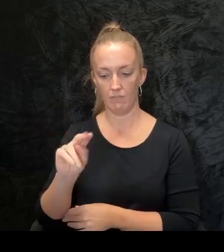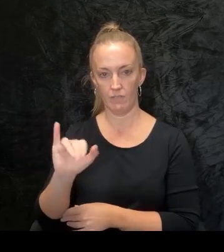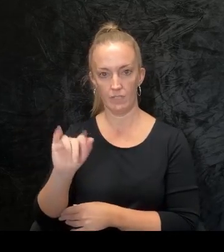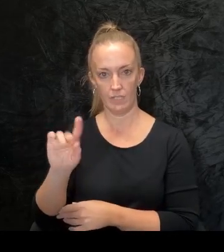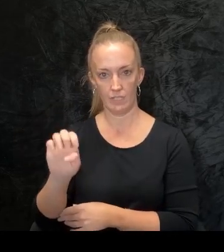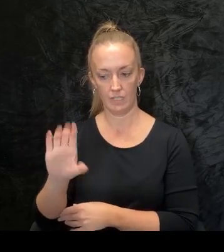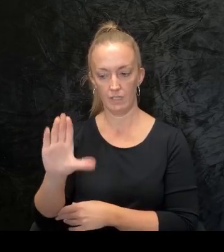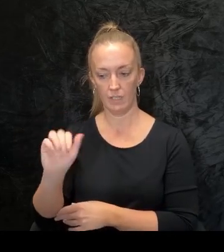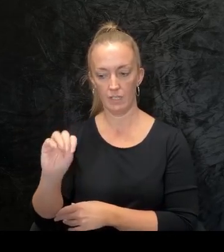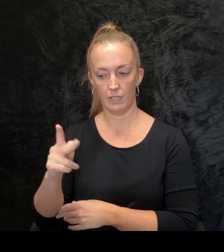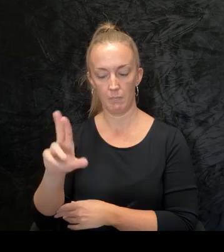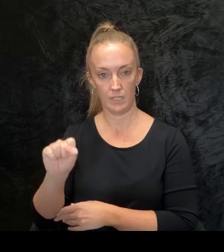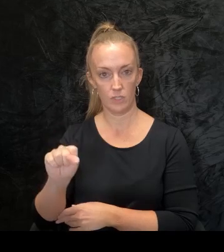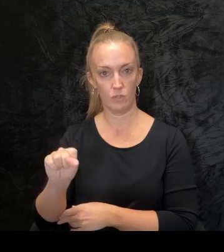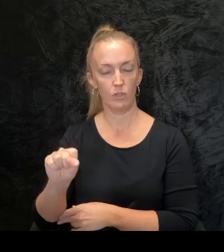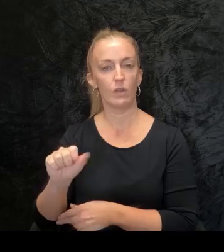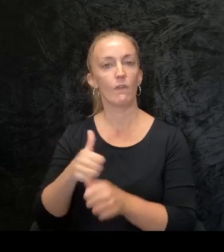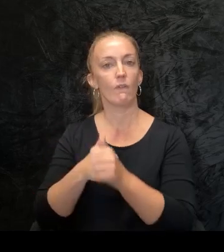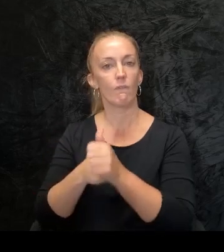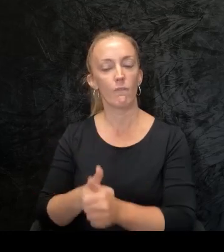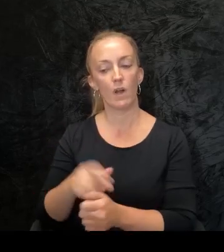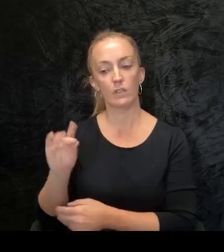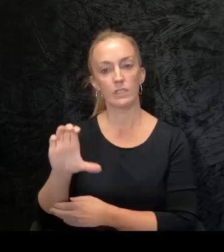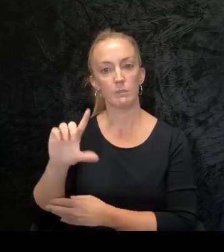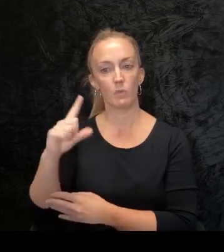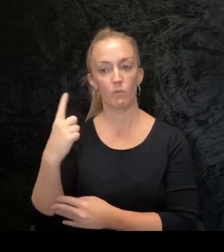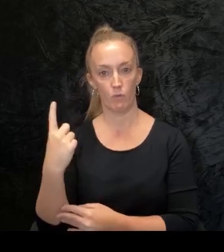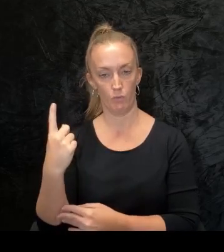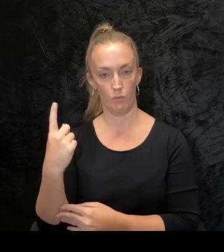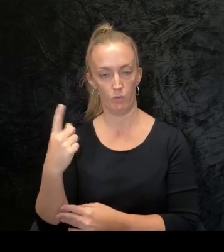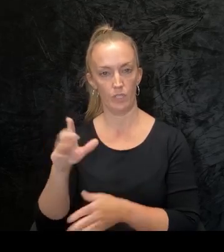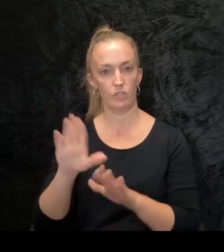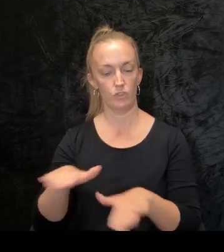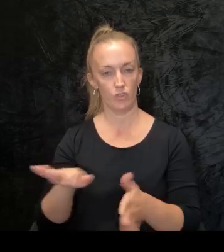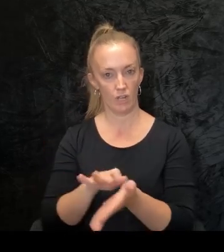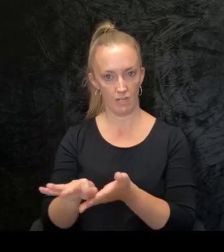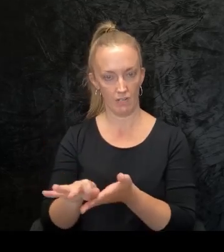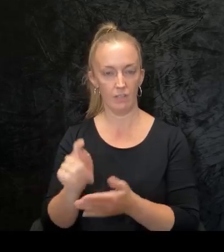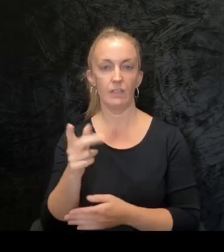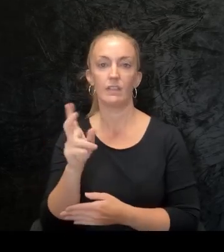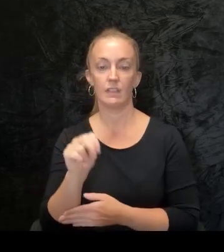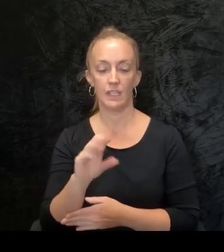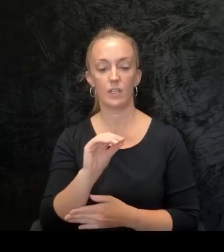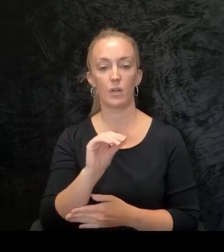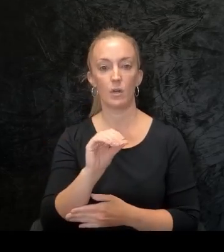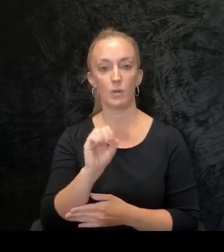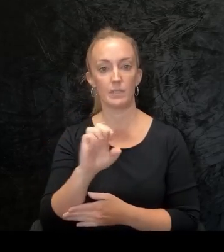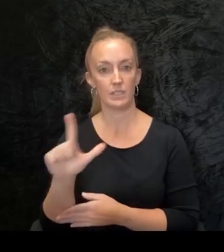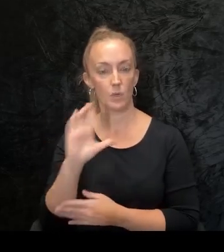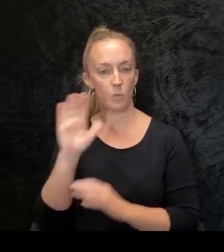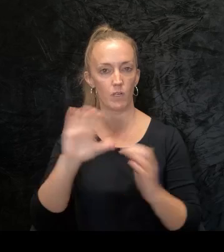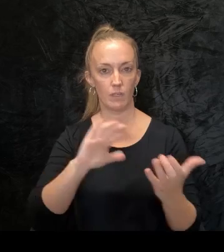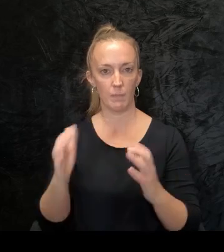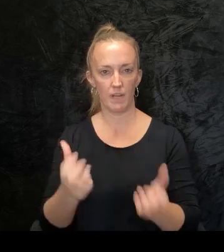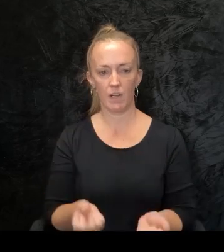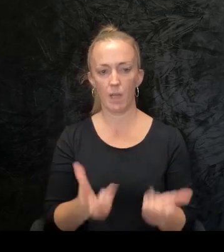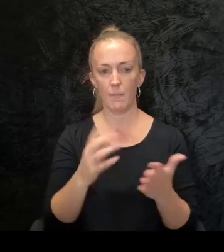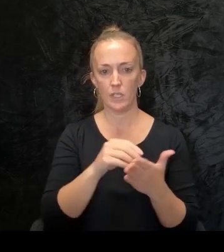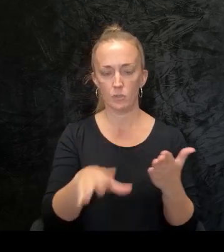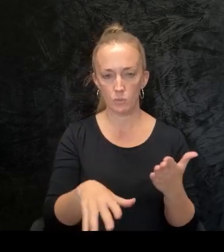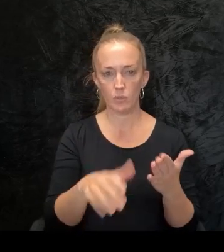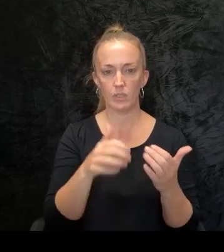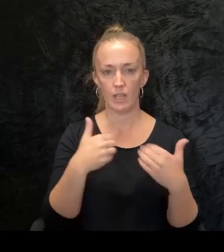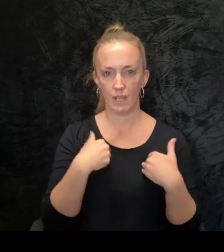December 1 child count. The OSEAL then compares the number of the students with disabilities in each